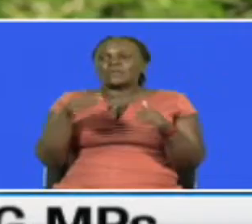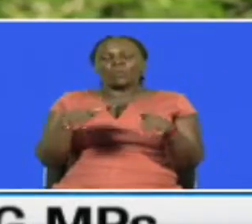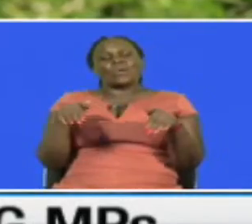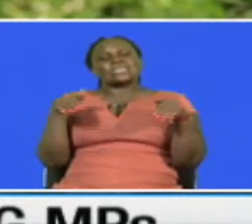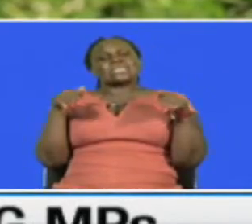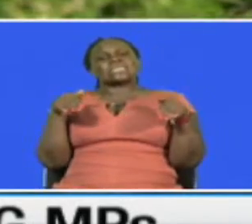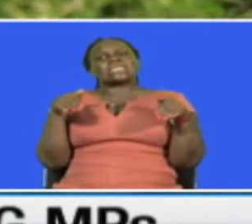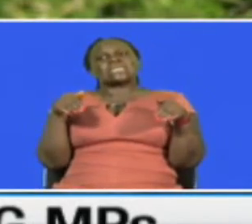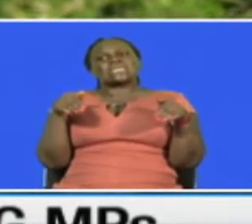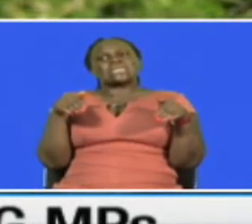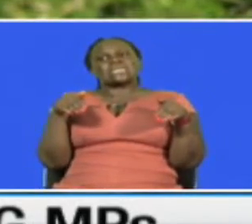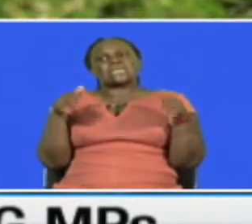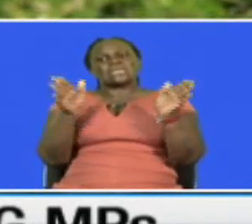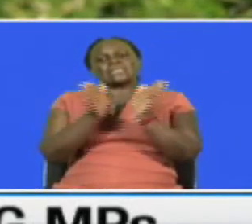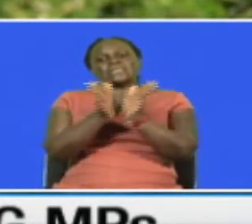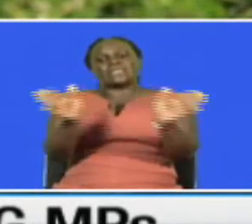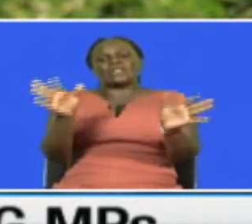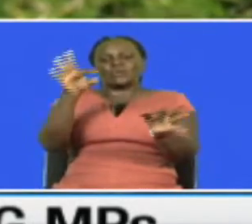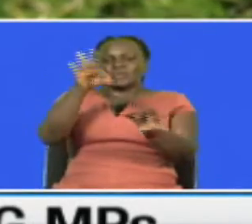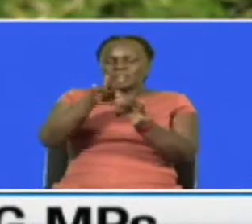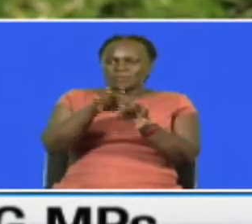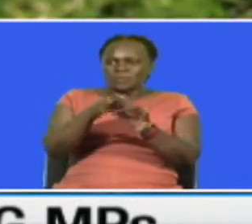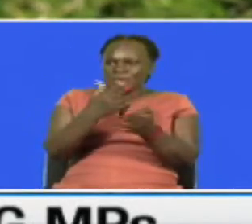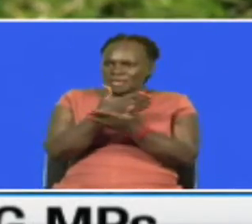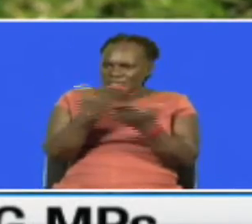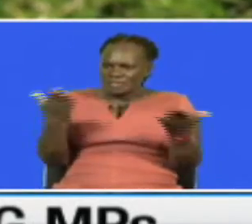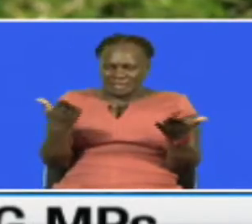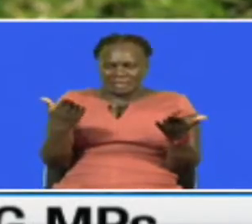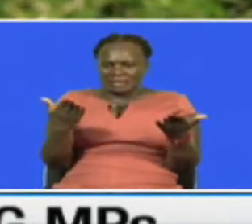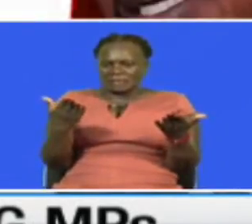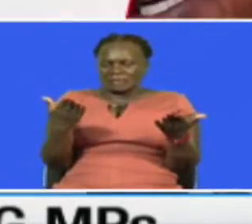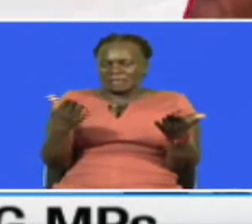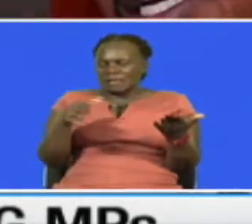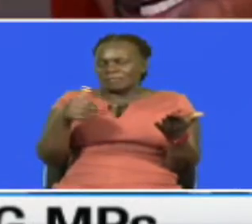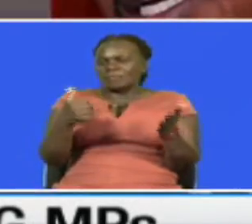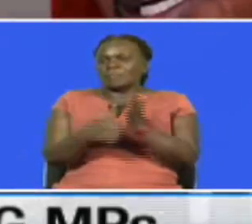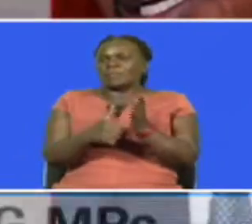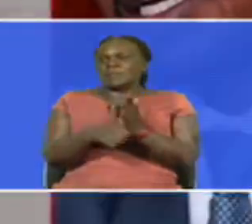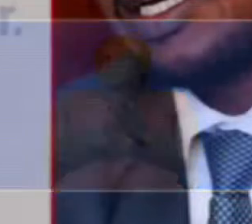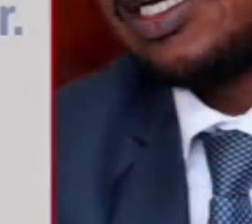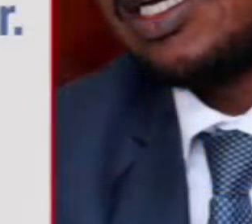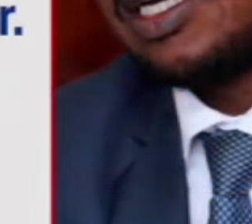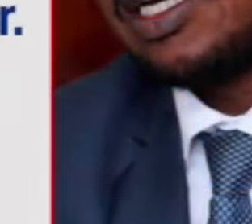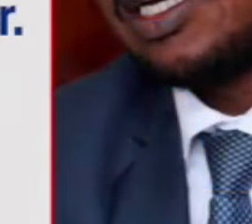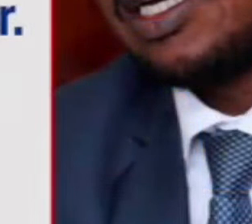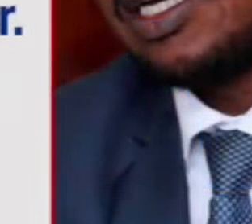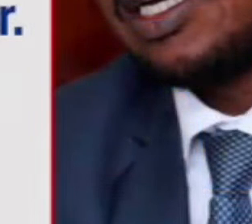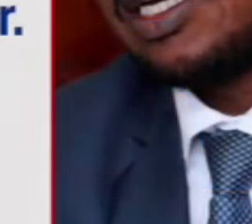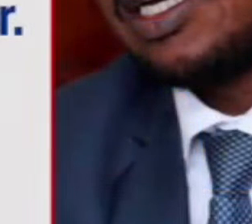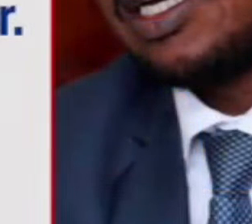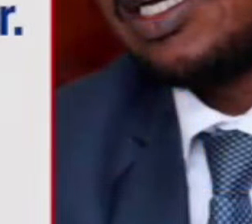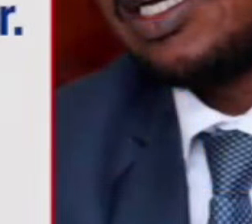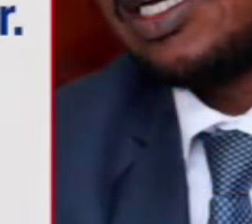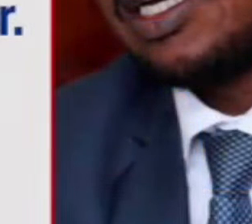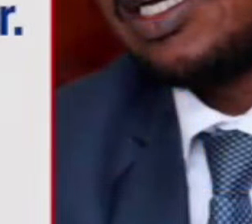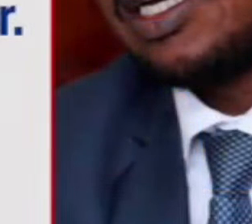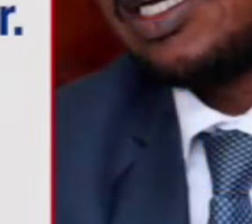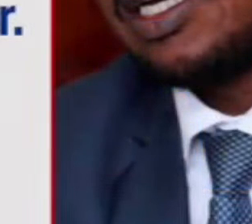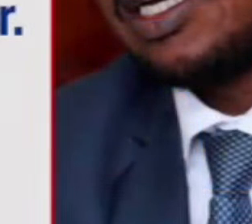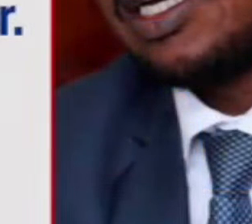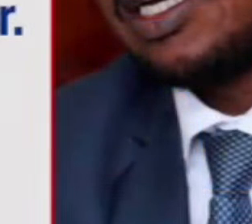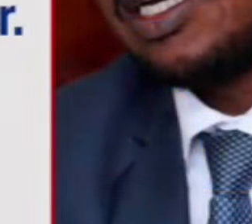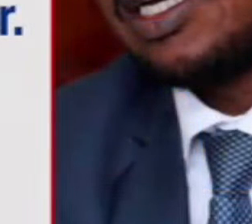for what we call the general election. Anything devoid of that will be anarchy. Marjan further argued that the nullification of these